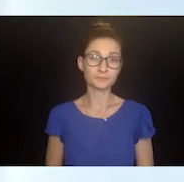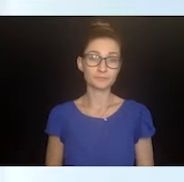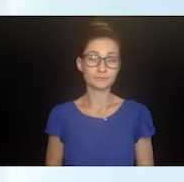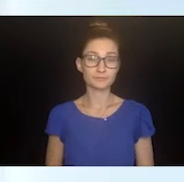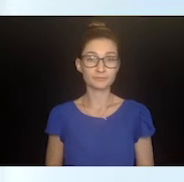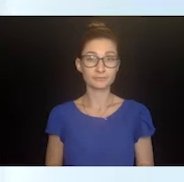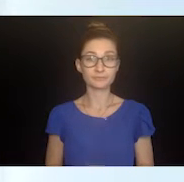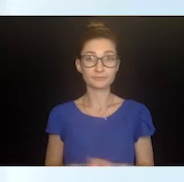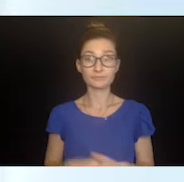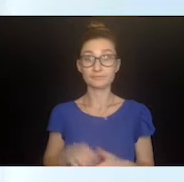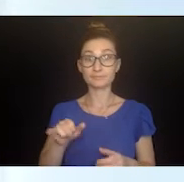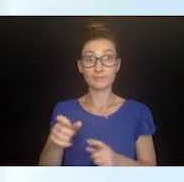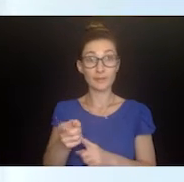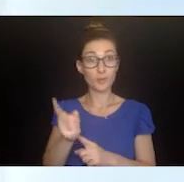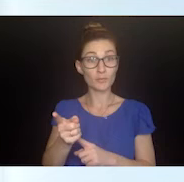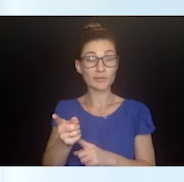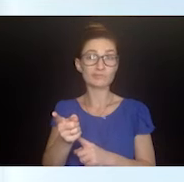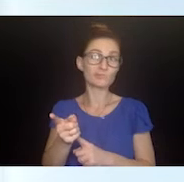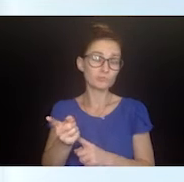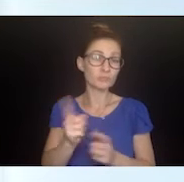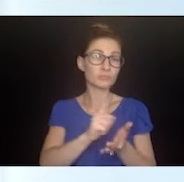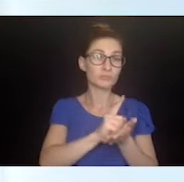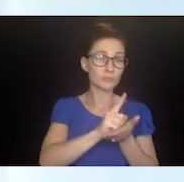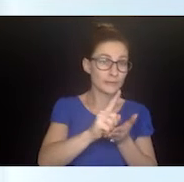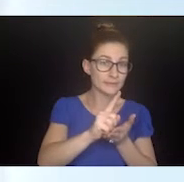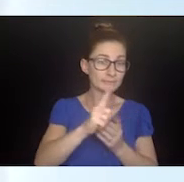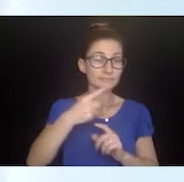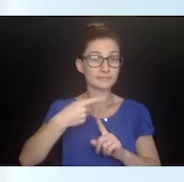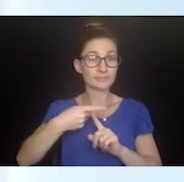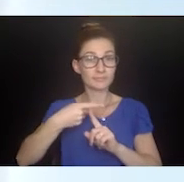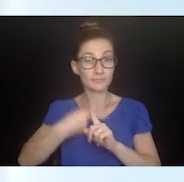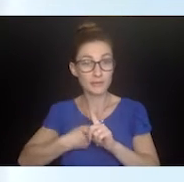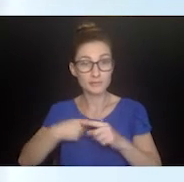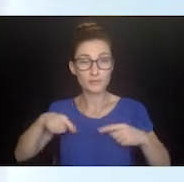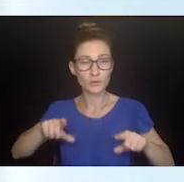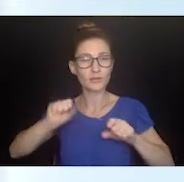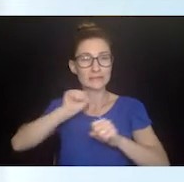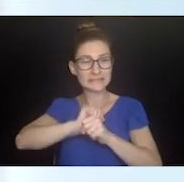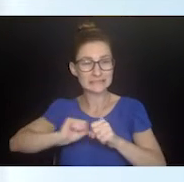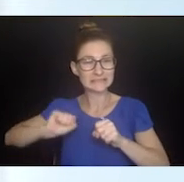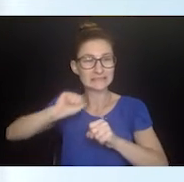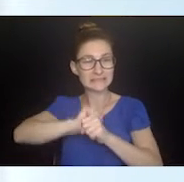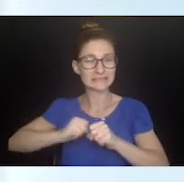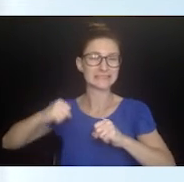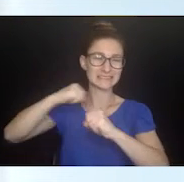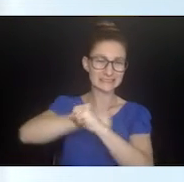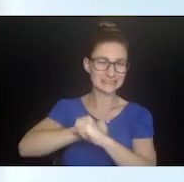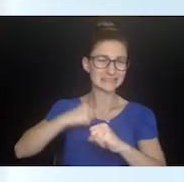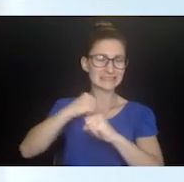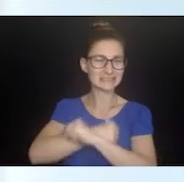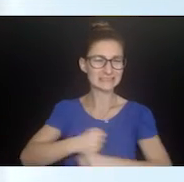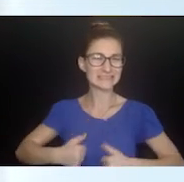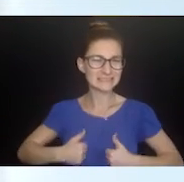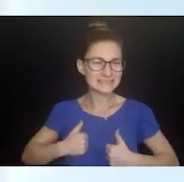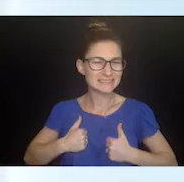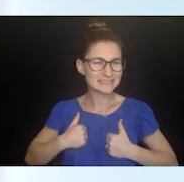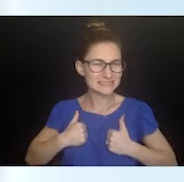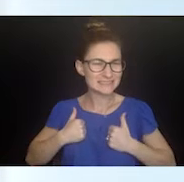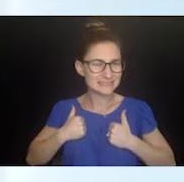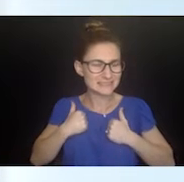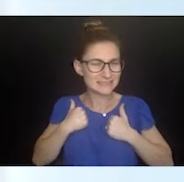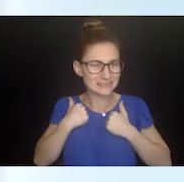In that moment, or in those weeks and months where Thomas was fighting for his life,